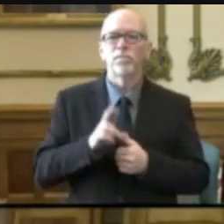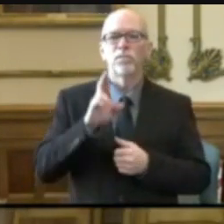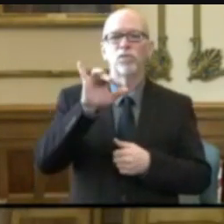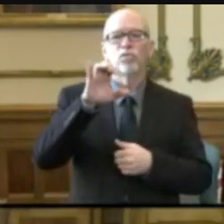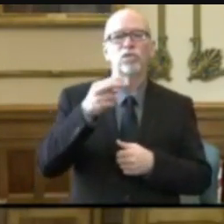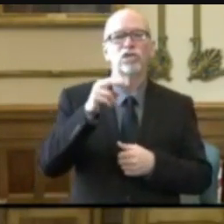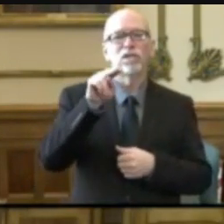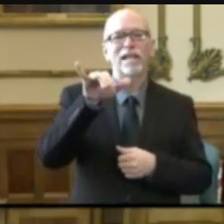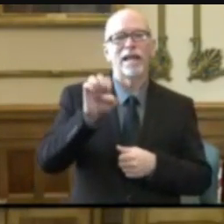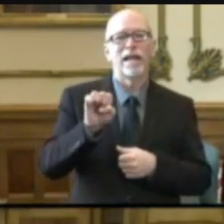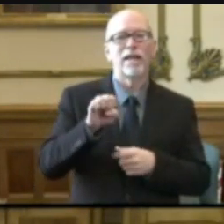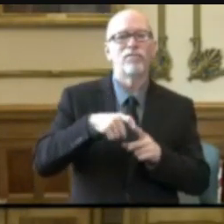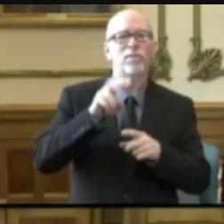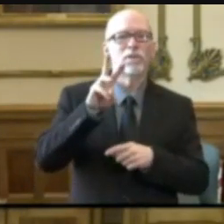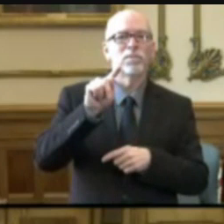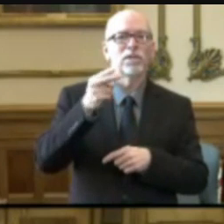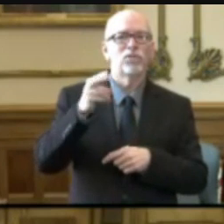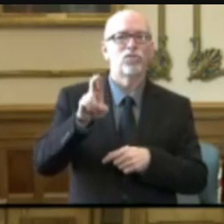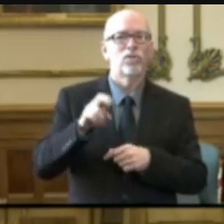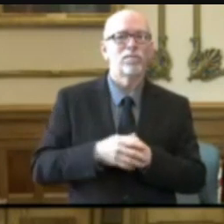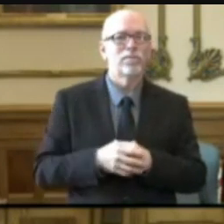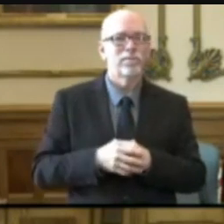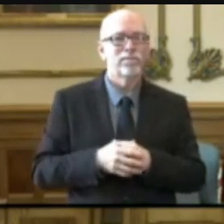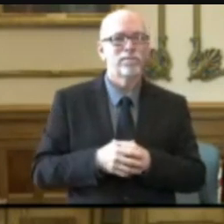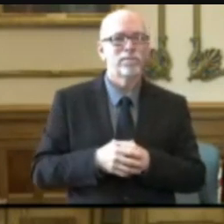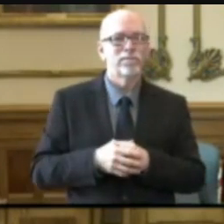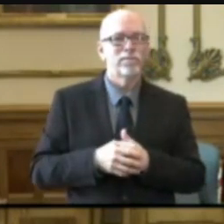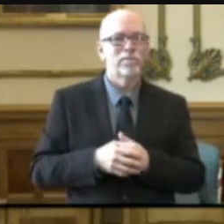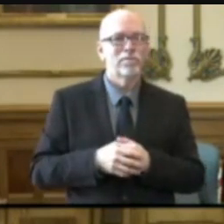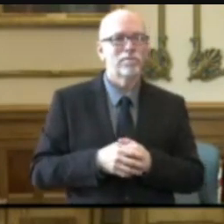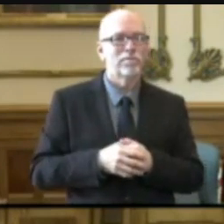Nye, WTHR. Hello, Rich.